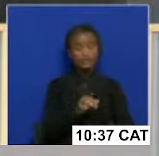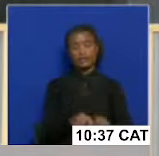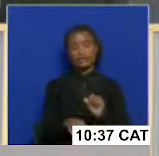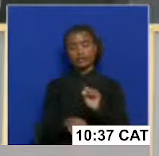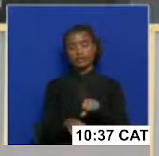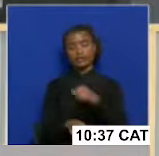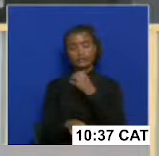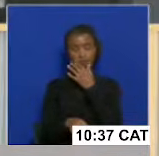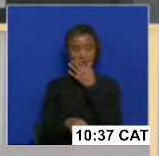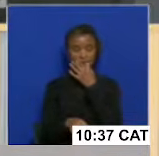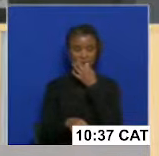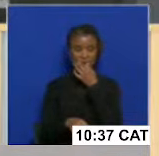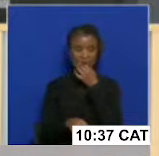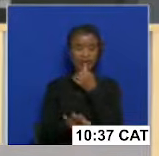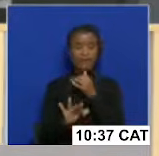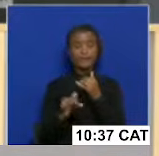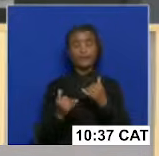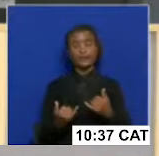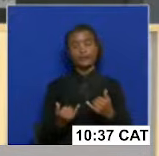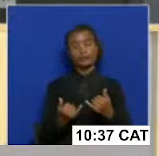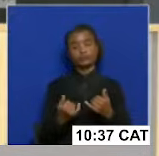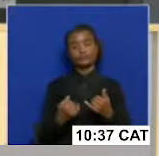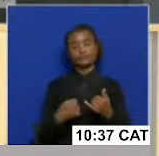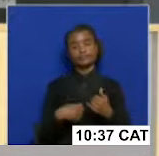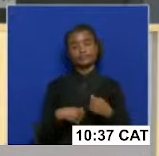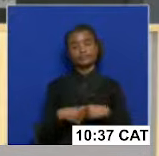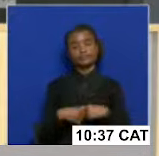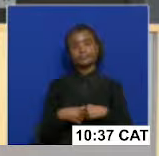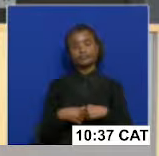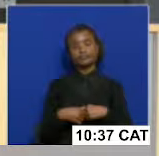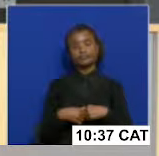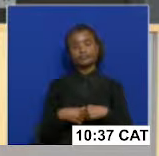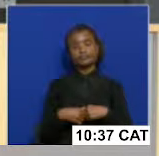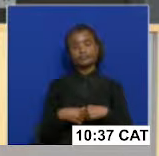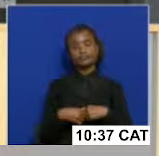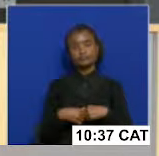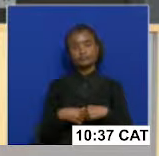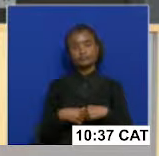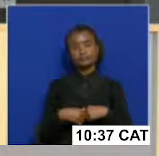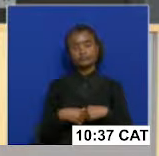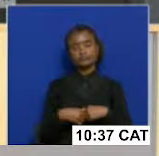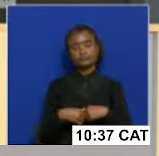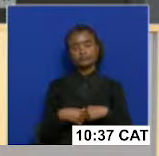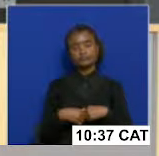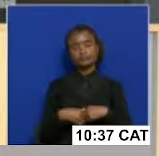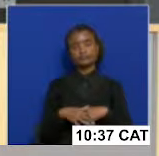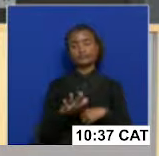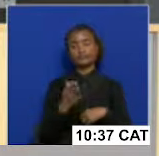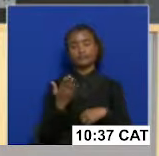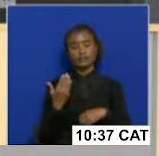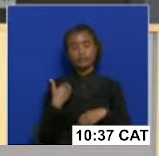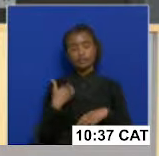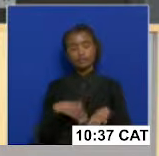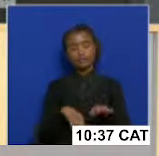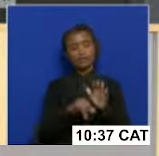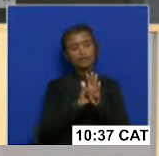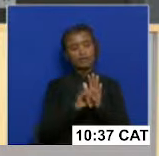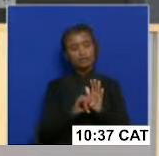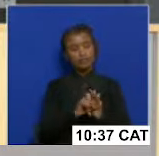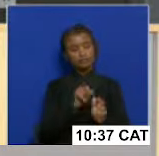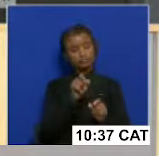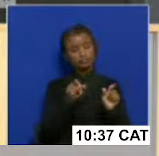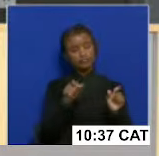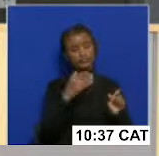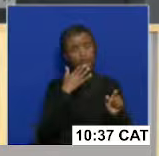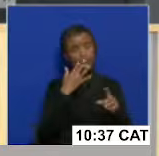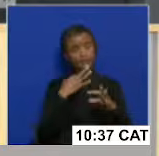this point in time, and based on the identifications you've provided, it's evident that Officers Stolz